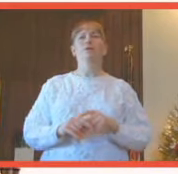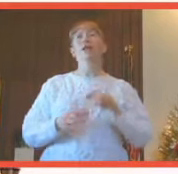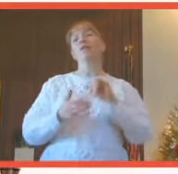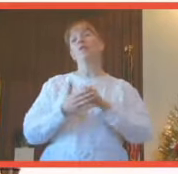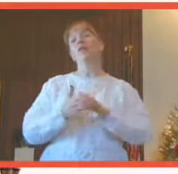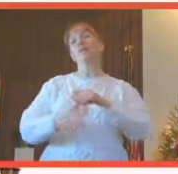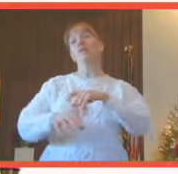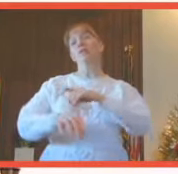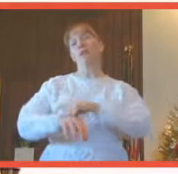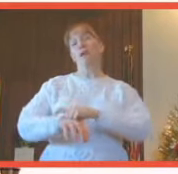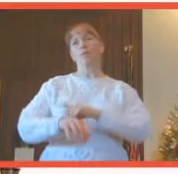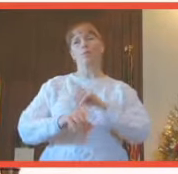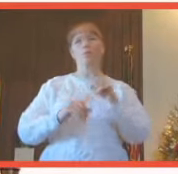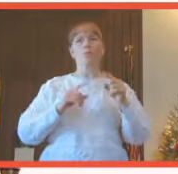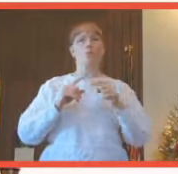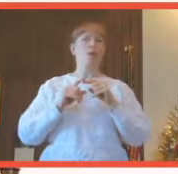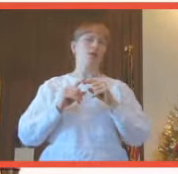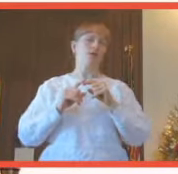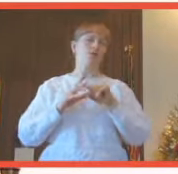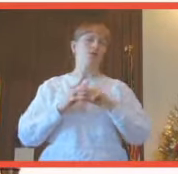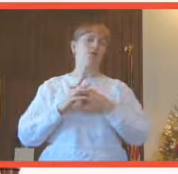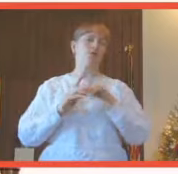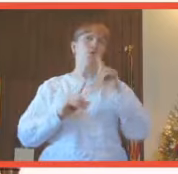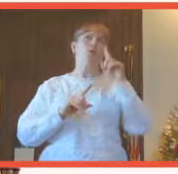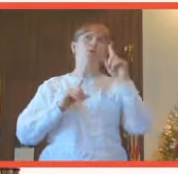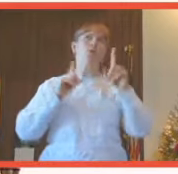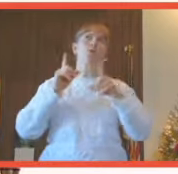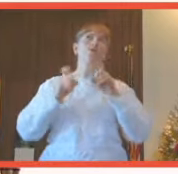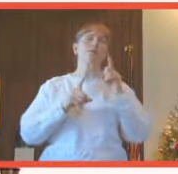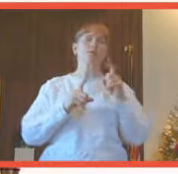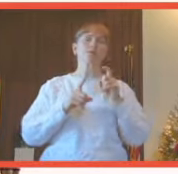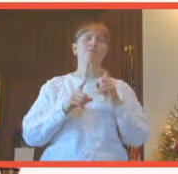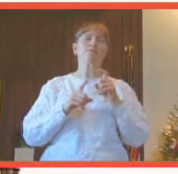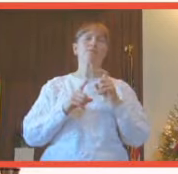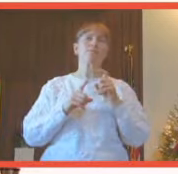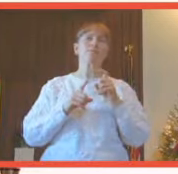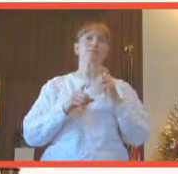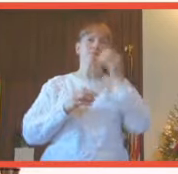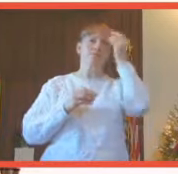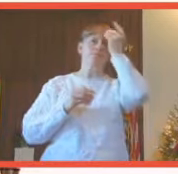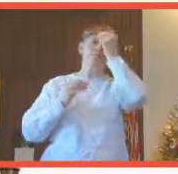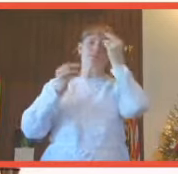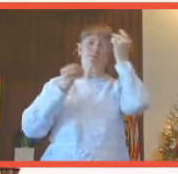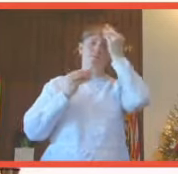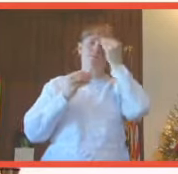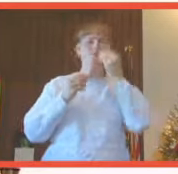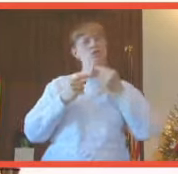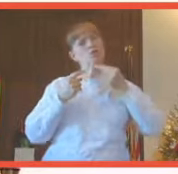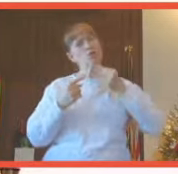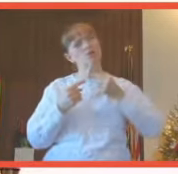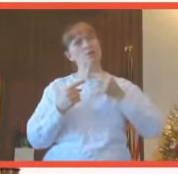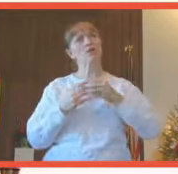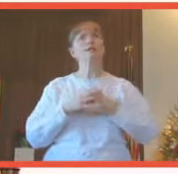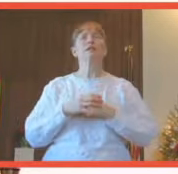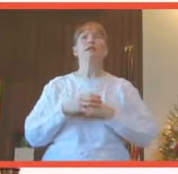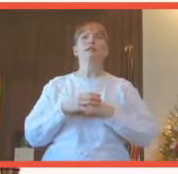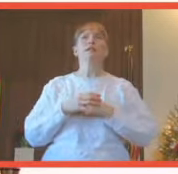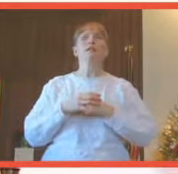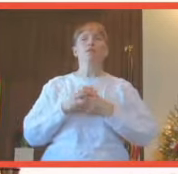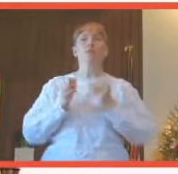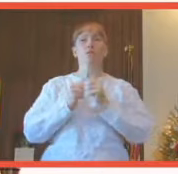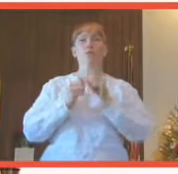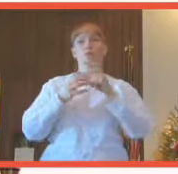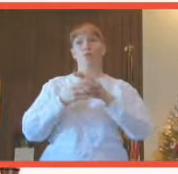That's the time to question, to ask those questions, to puzzle through, to struggle with